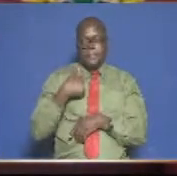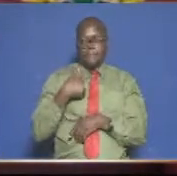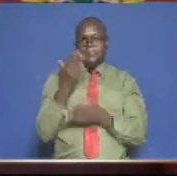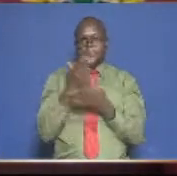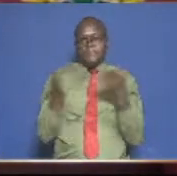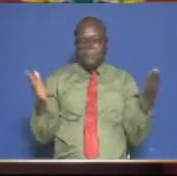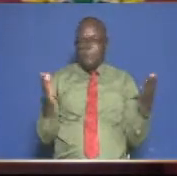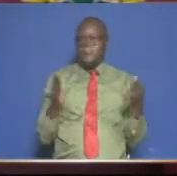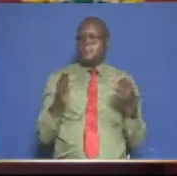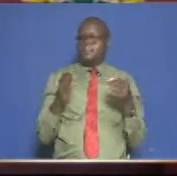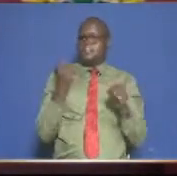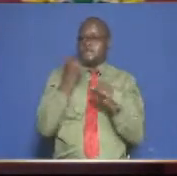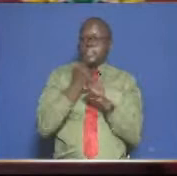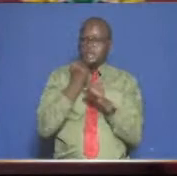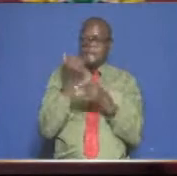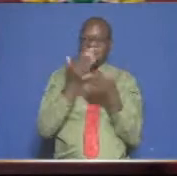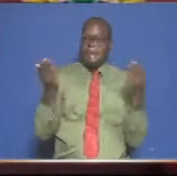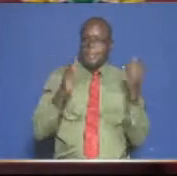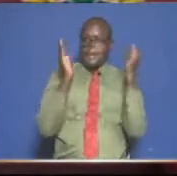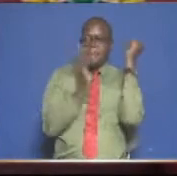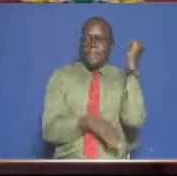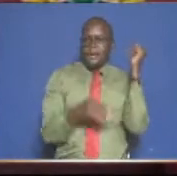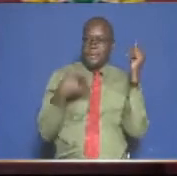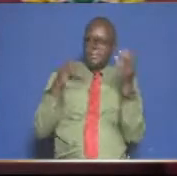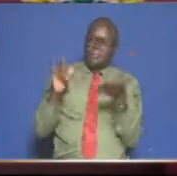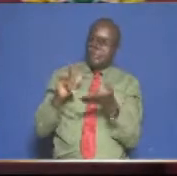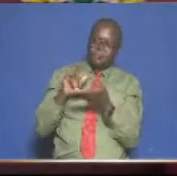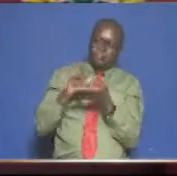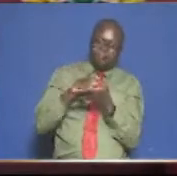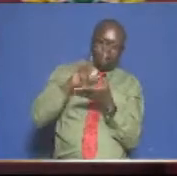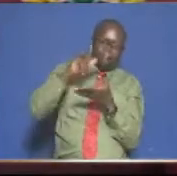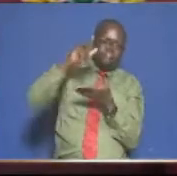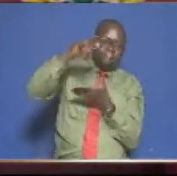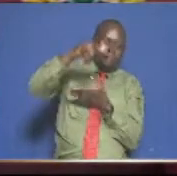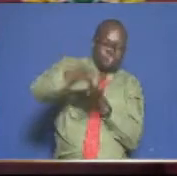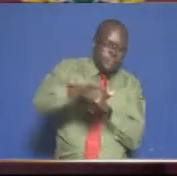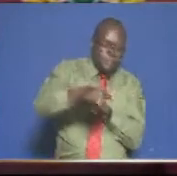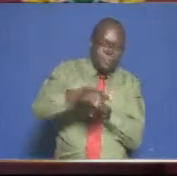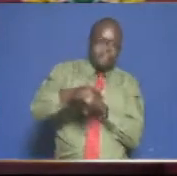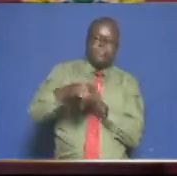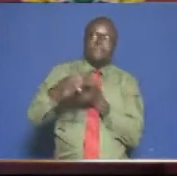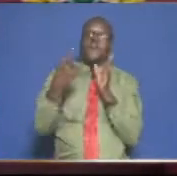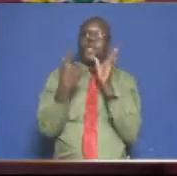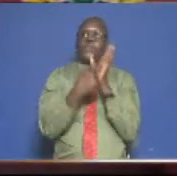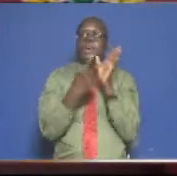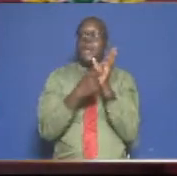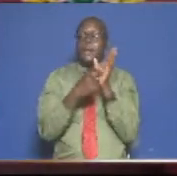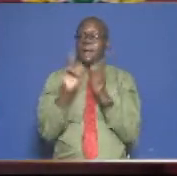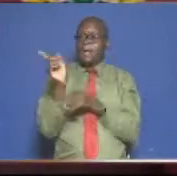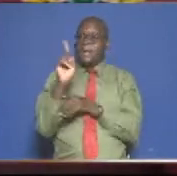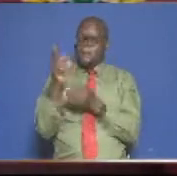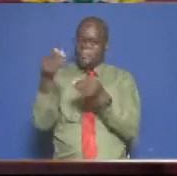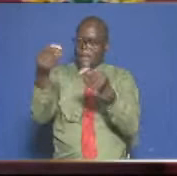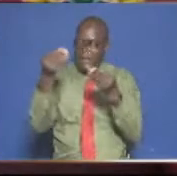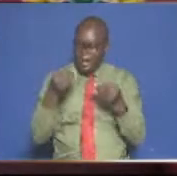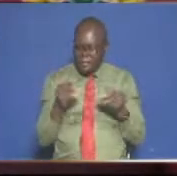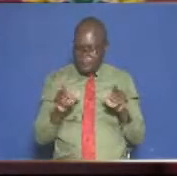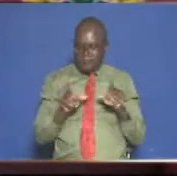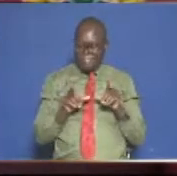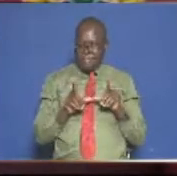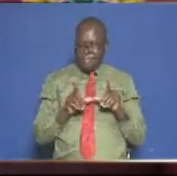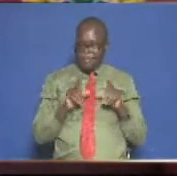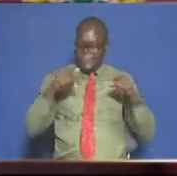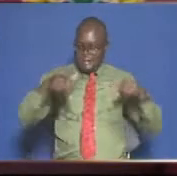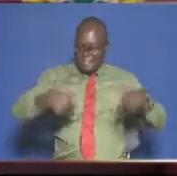mischief. So I had to fly back from Entebbe to Nairobi, and he gave me the certificate of myself